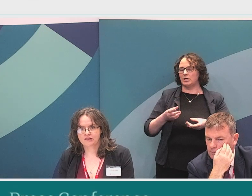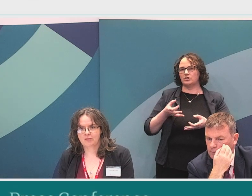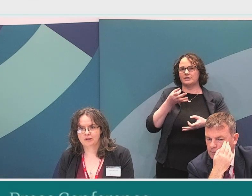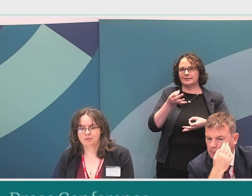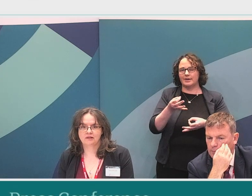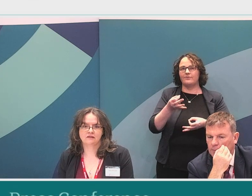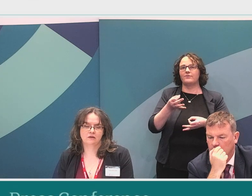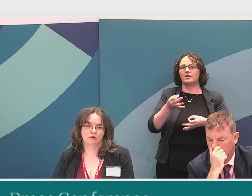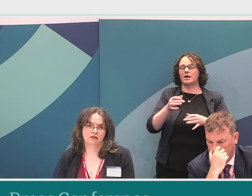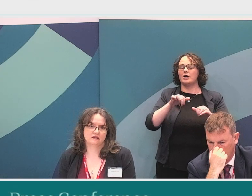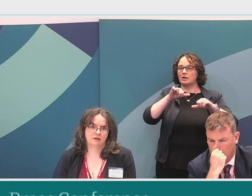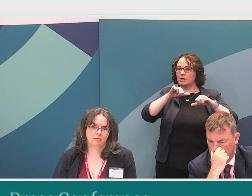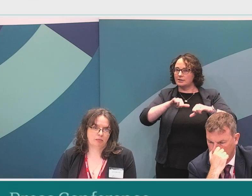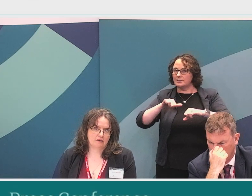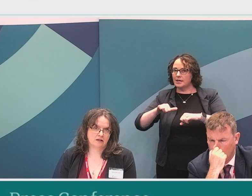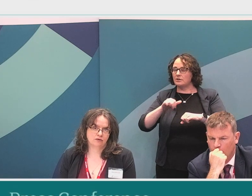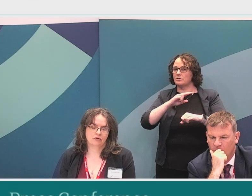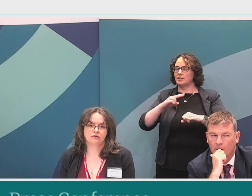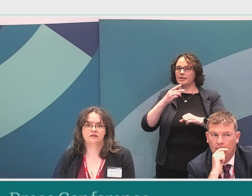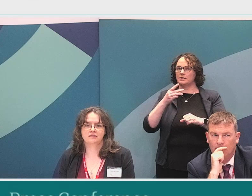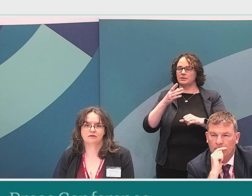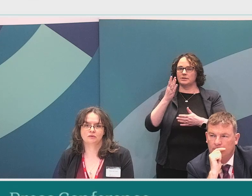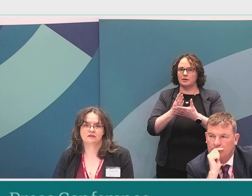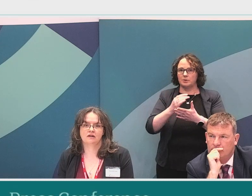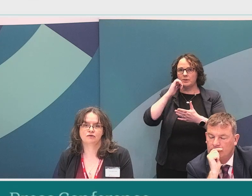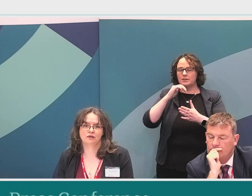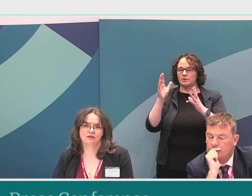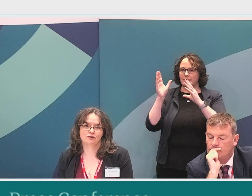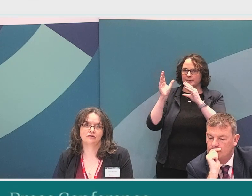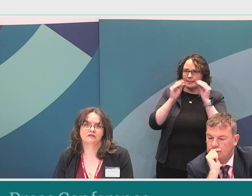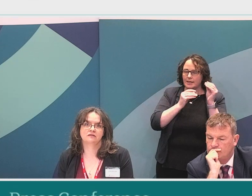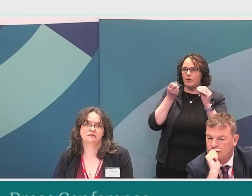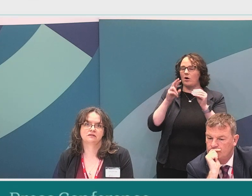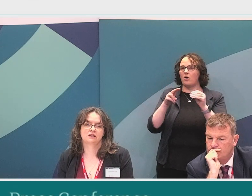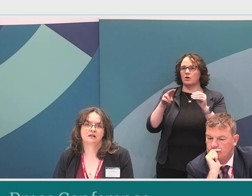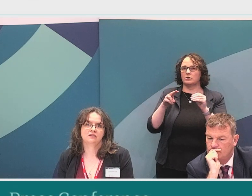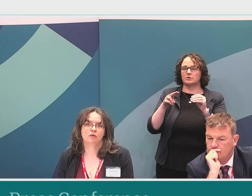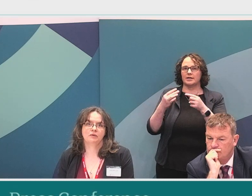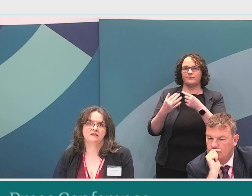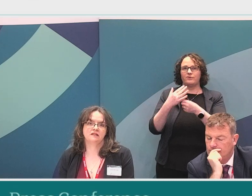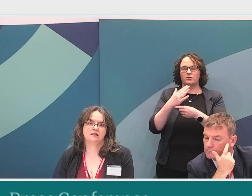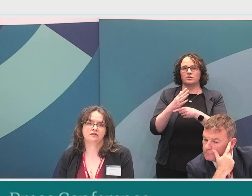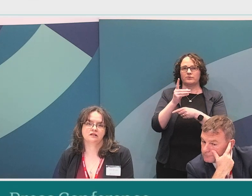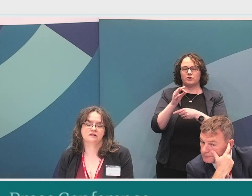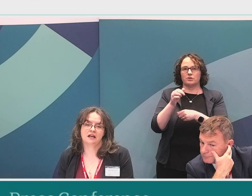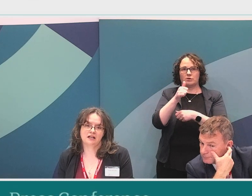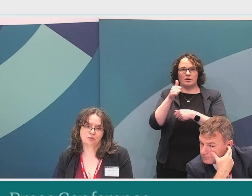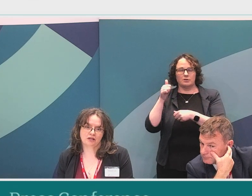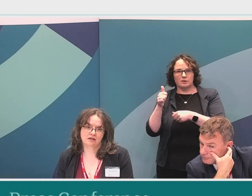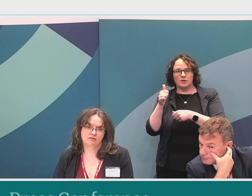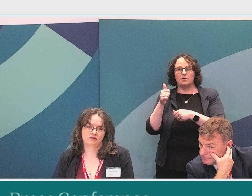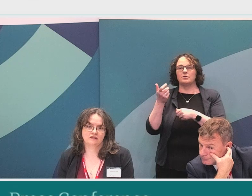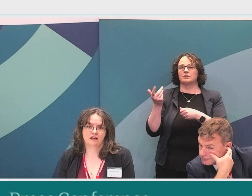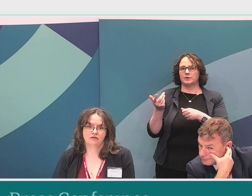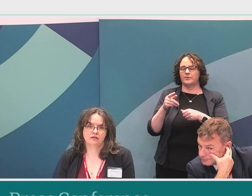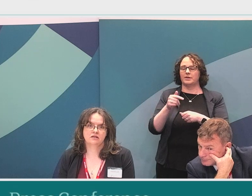was happening because they were asleep, passed out, or under the influence of drink or drugs. So what we can see here is the age breakdown